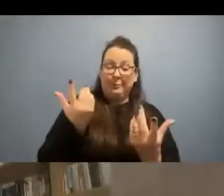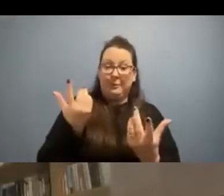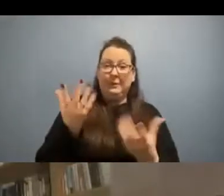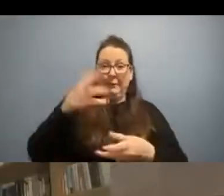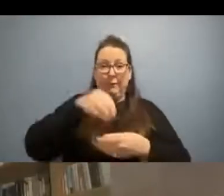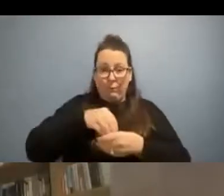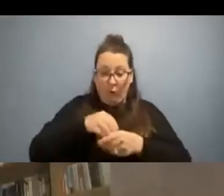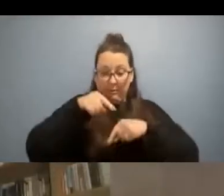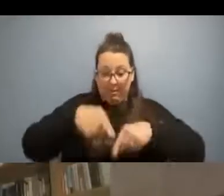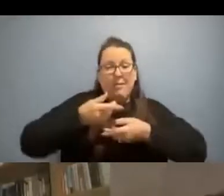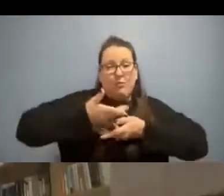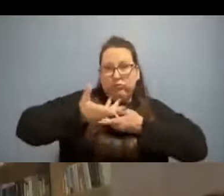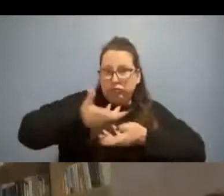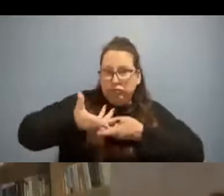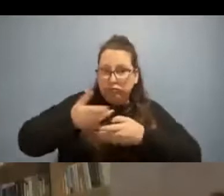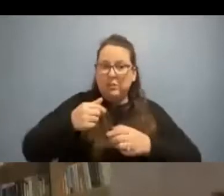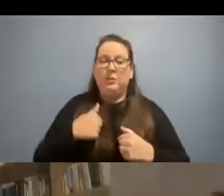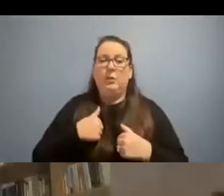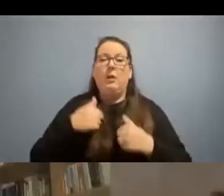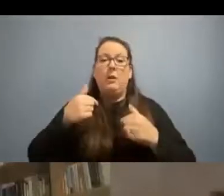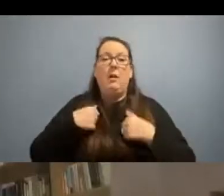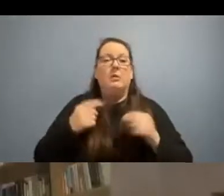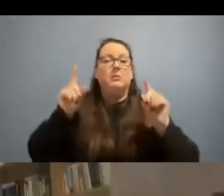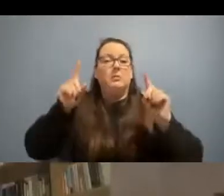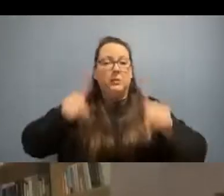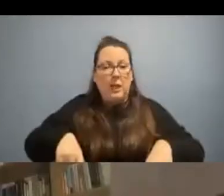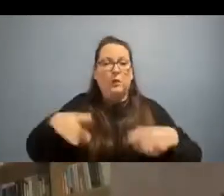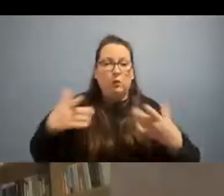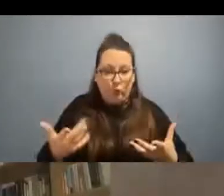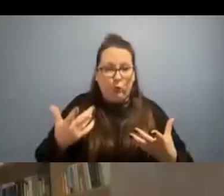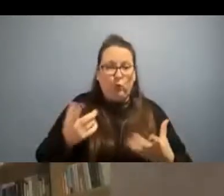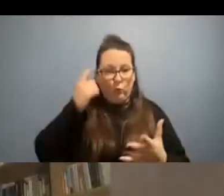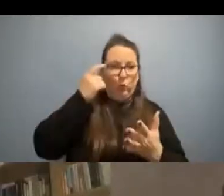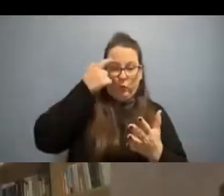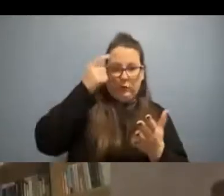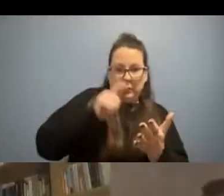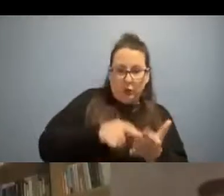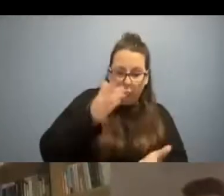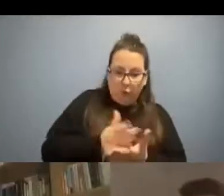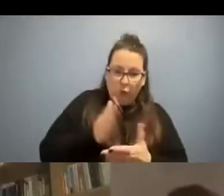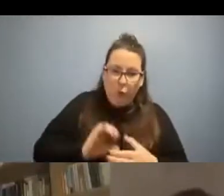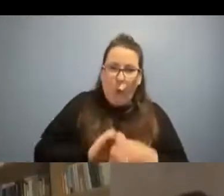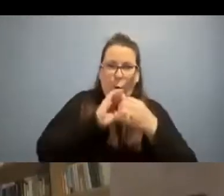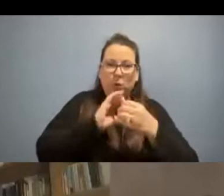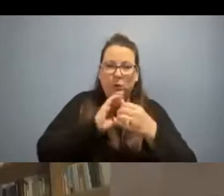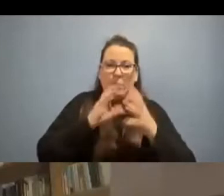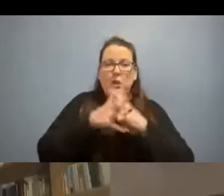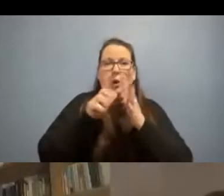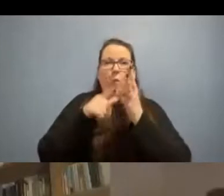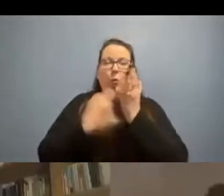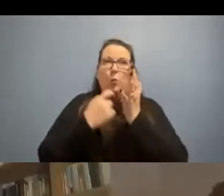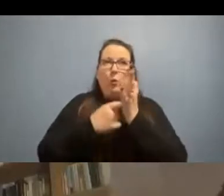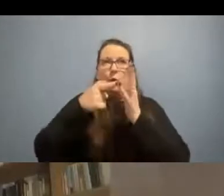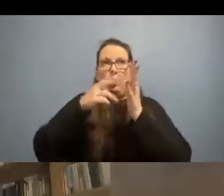like to start my very brief participation in it by acknowledging traditional owners. I'm on Wurundjeri land, and